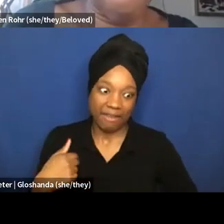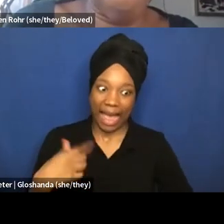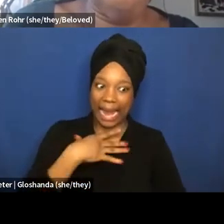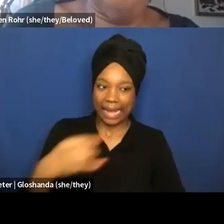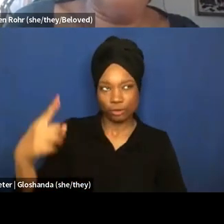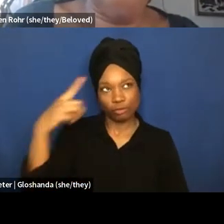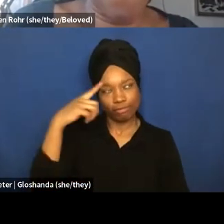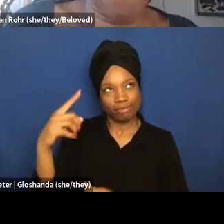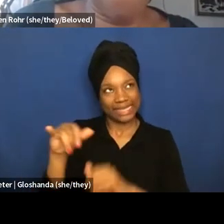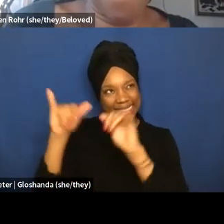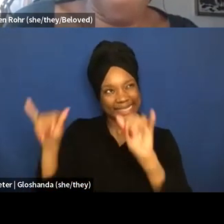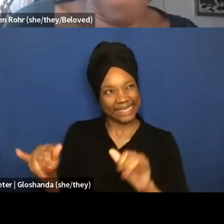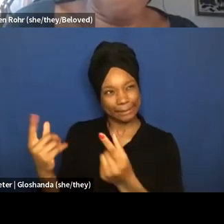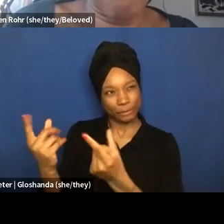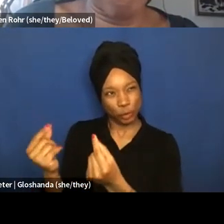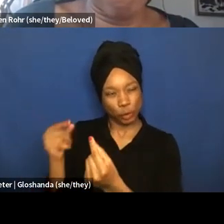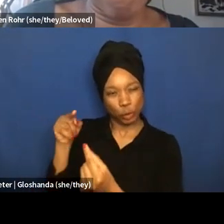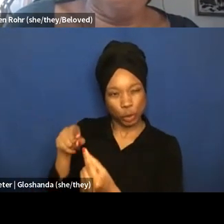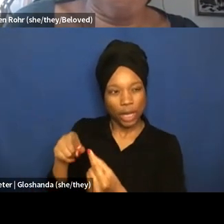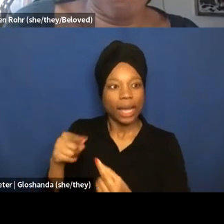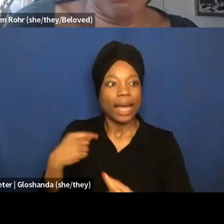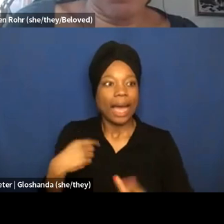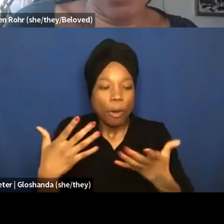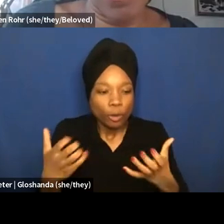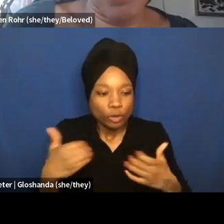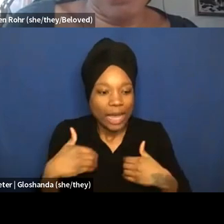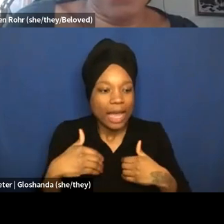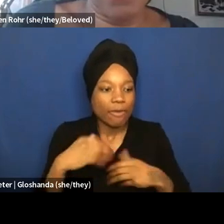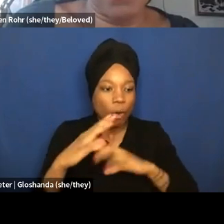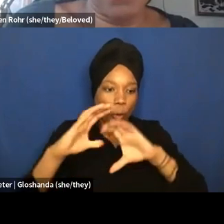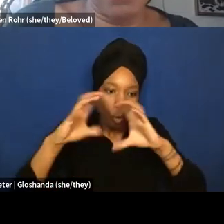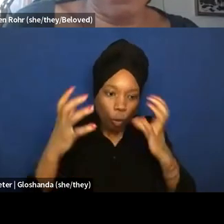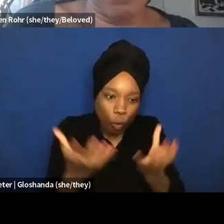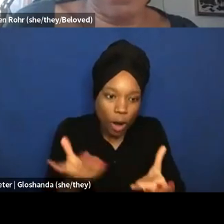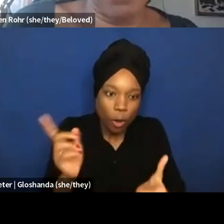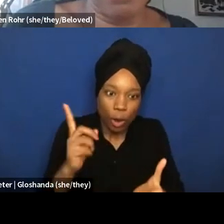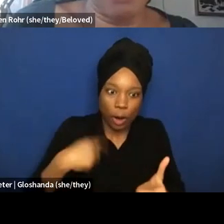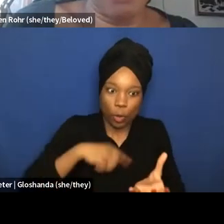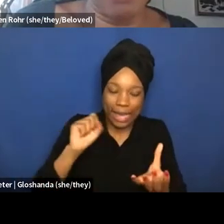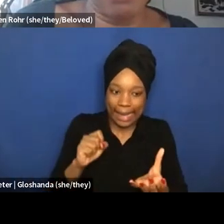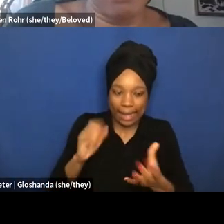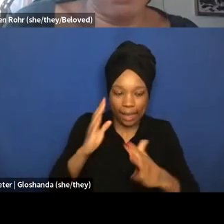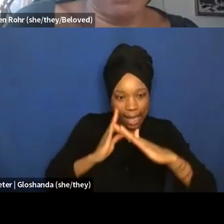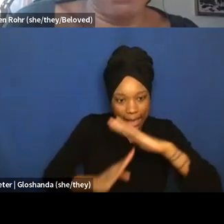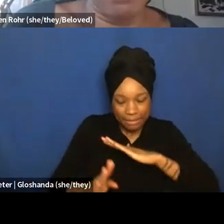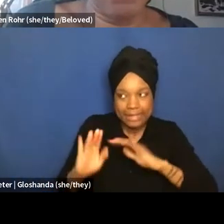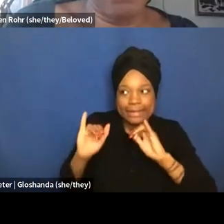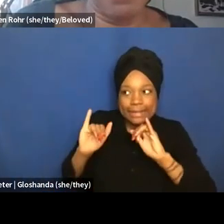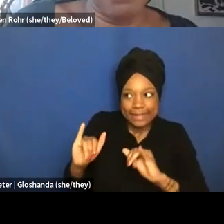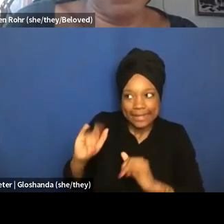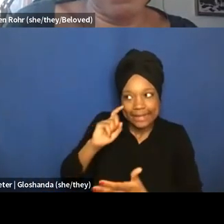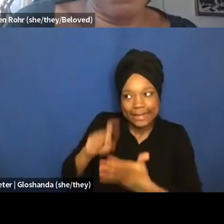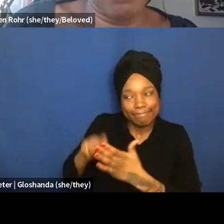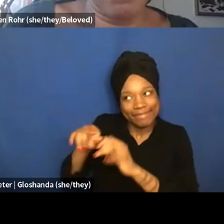and wants us to have a world where we are humble enough to recognize when a system isn't working and who it's not